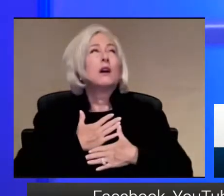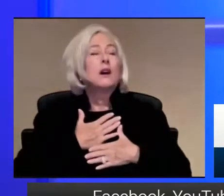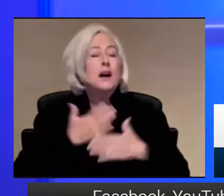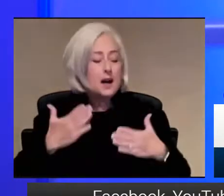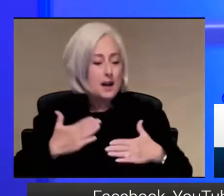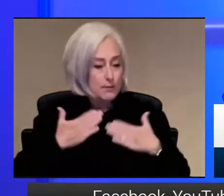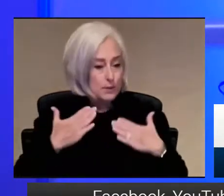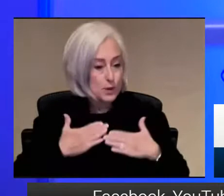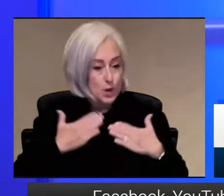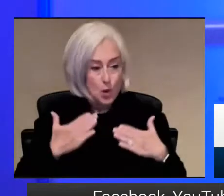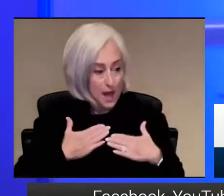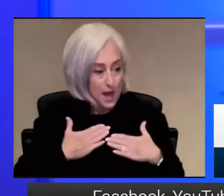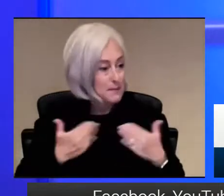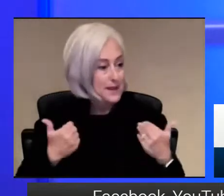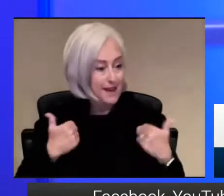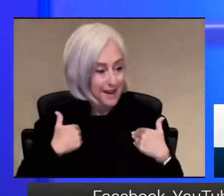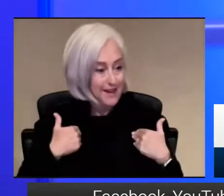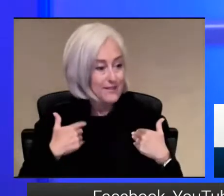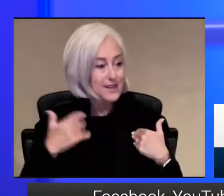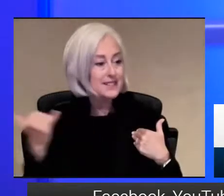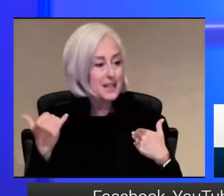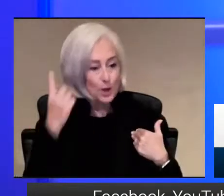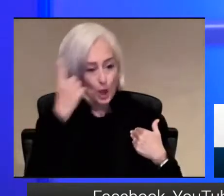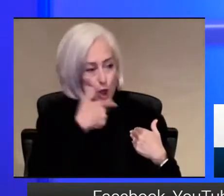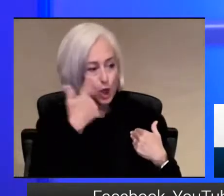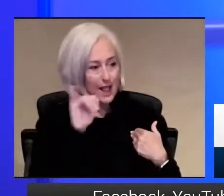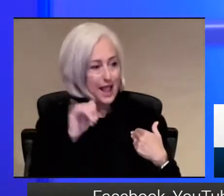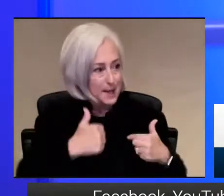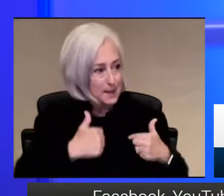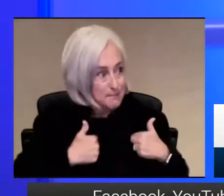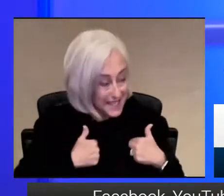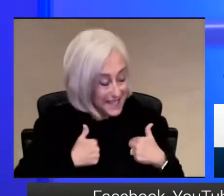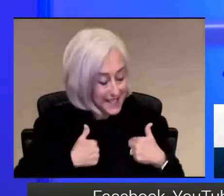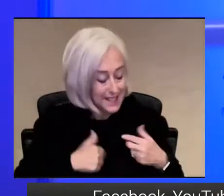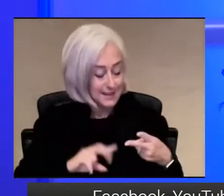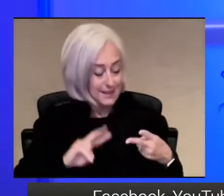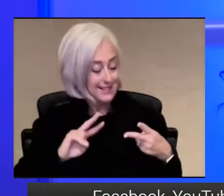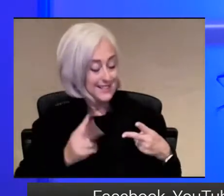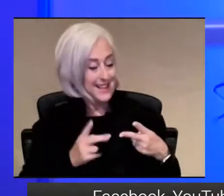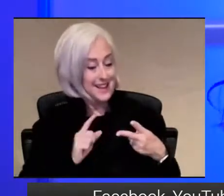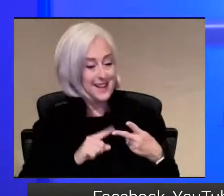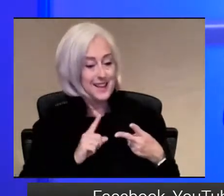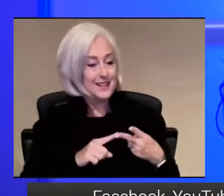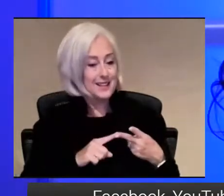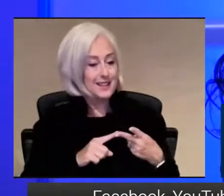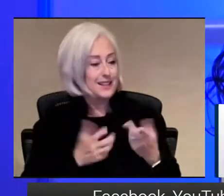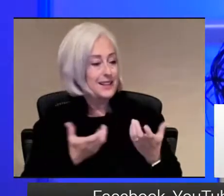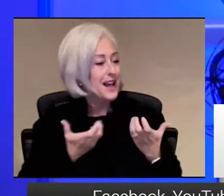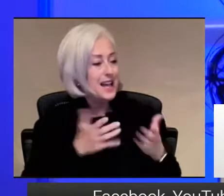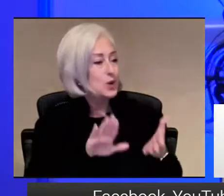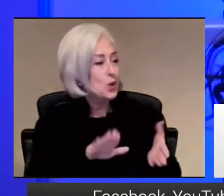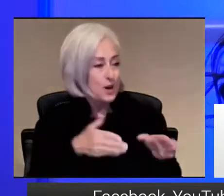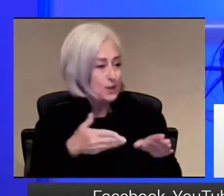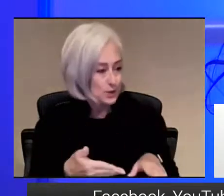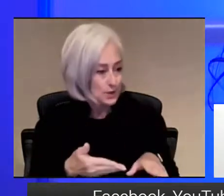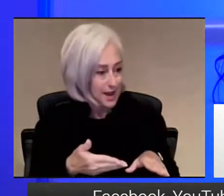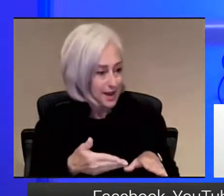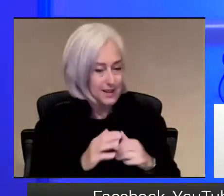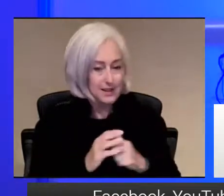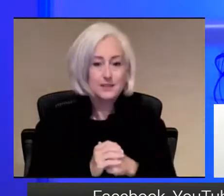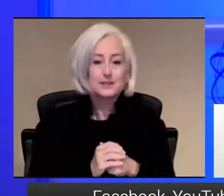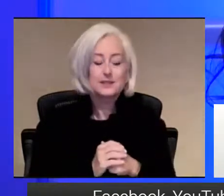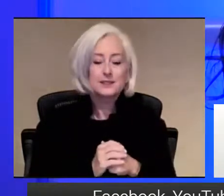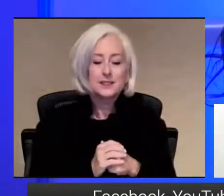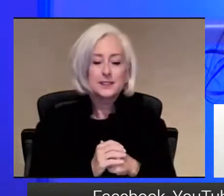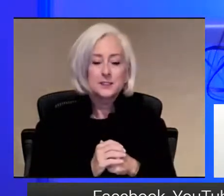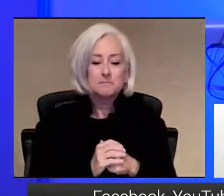that I have someone that looks like me?" And then she said, "Number two, I don't want to die." And so I think we have,